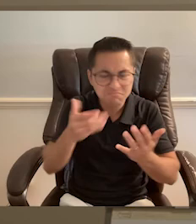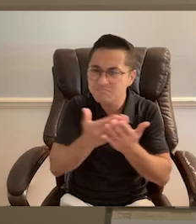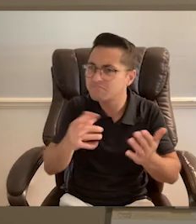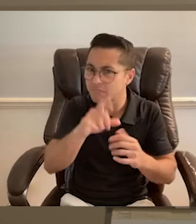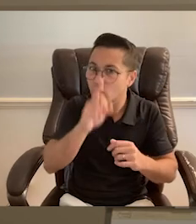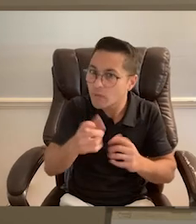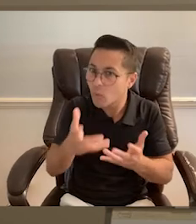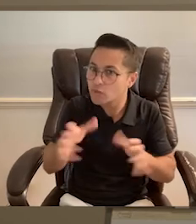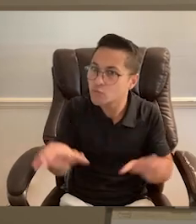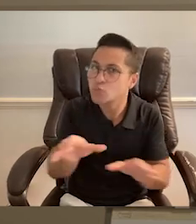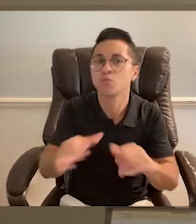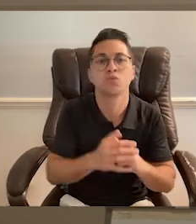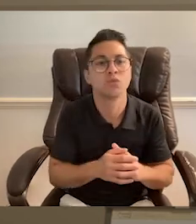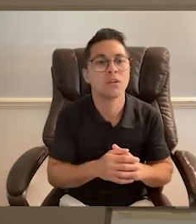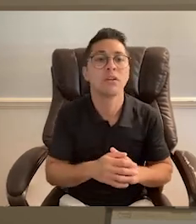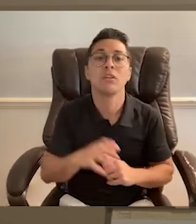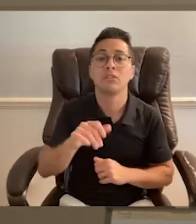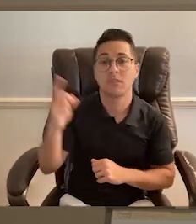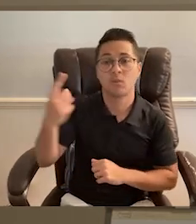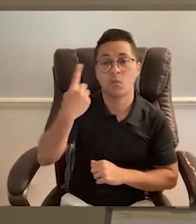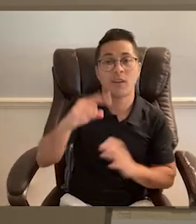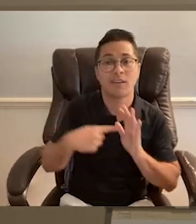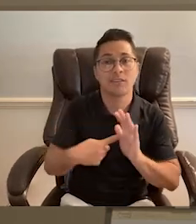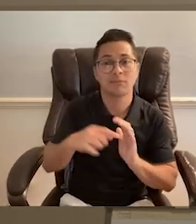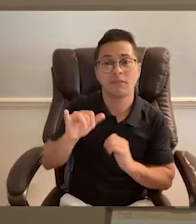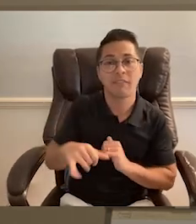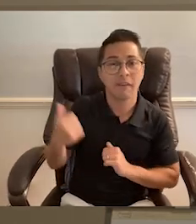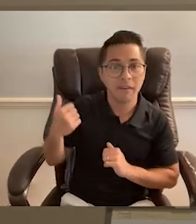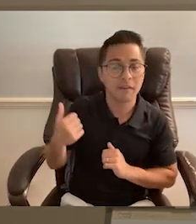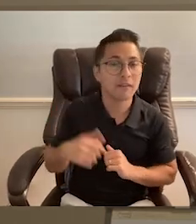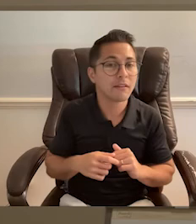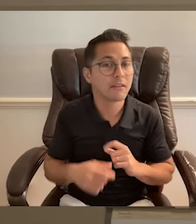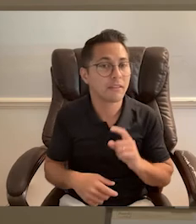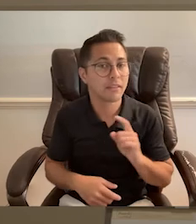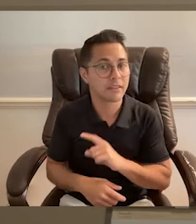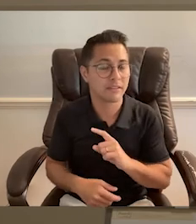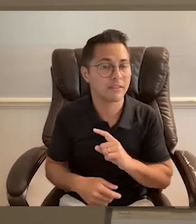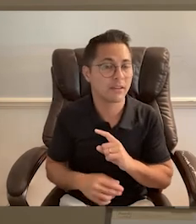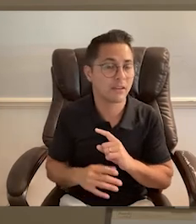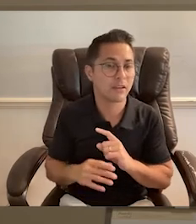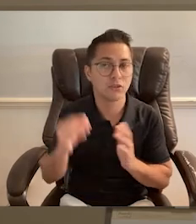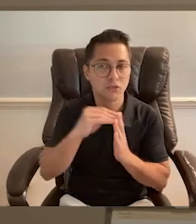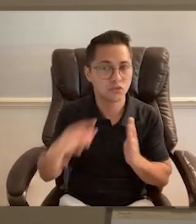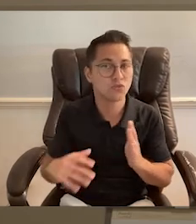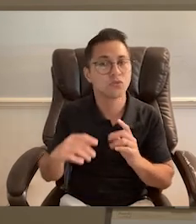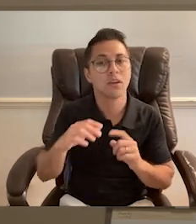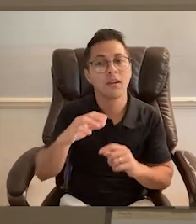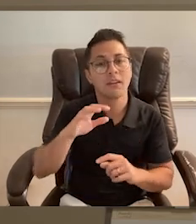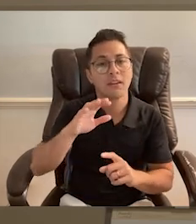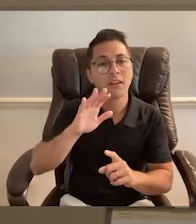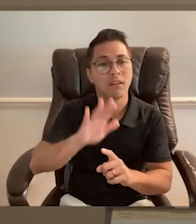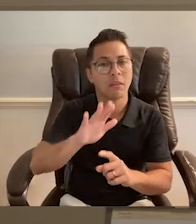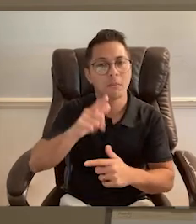project that kind of came up over the years was for a young boy who was going from high school